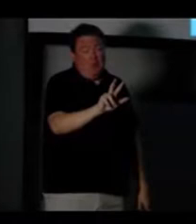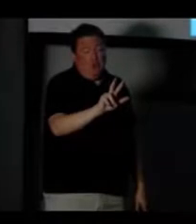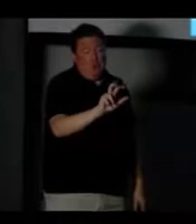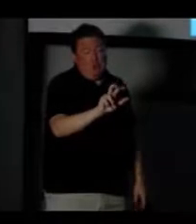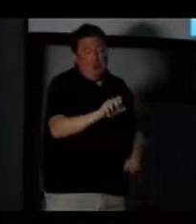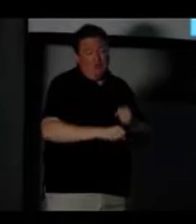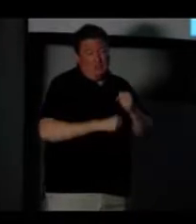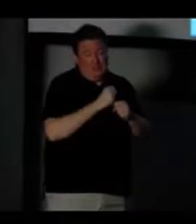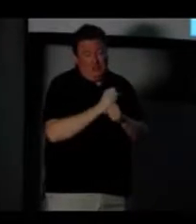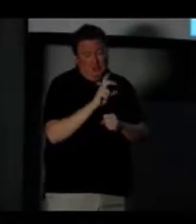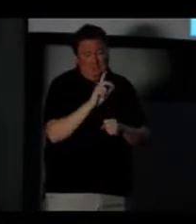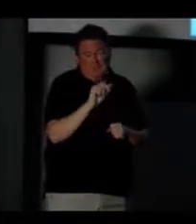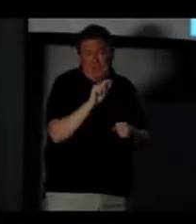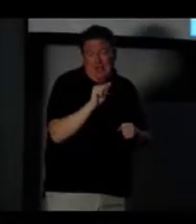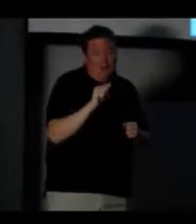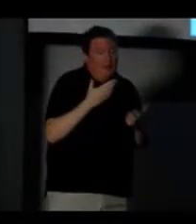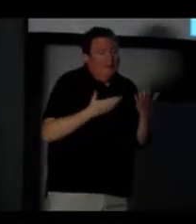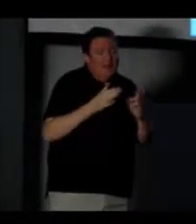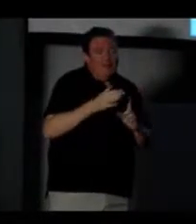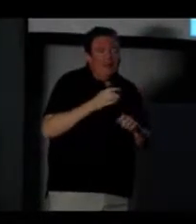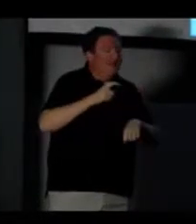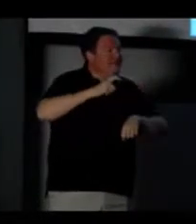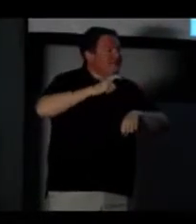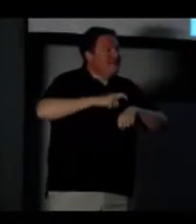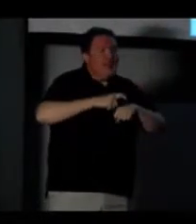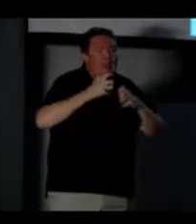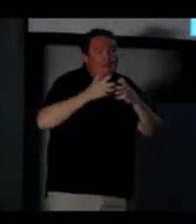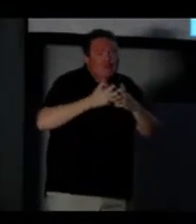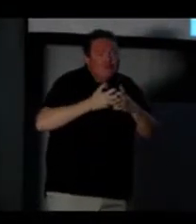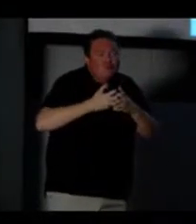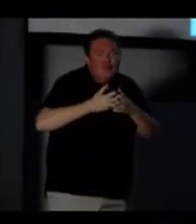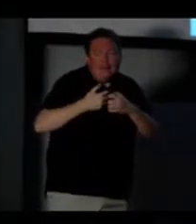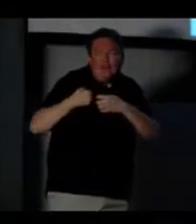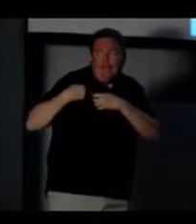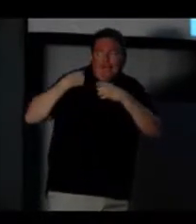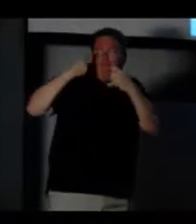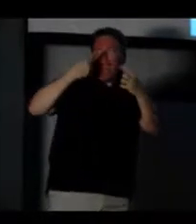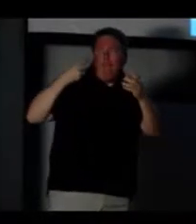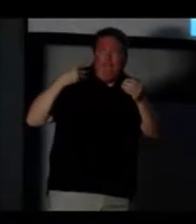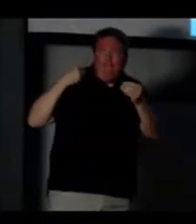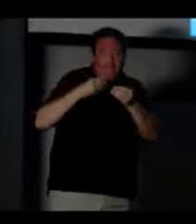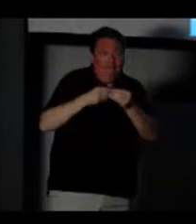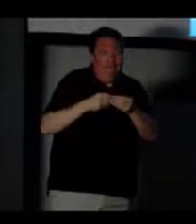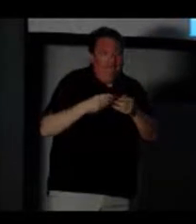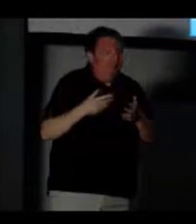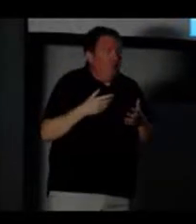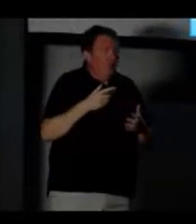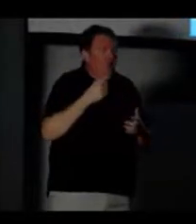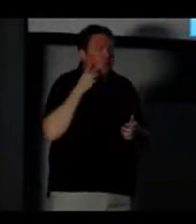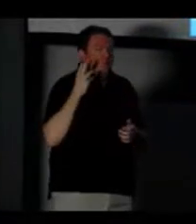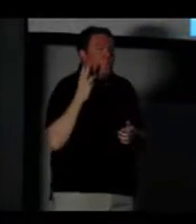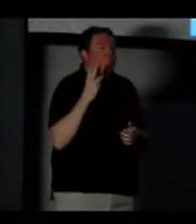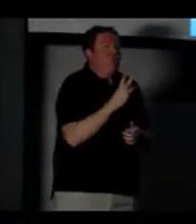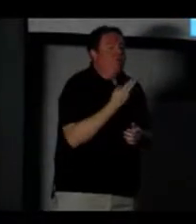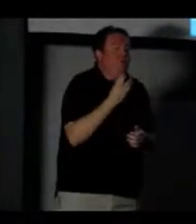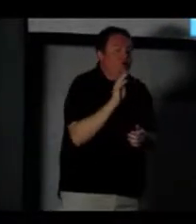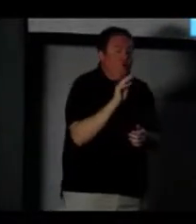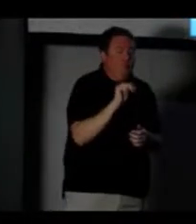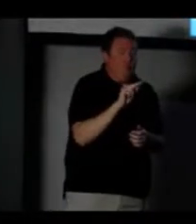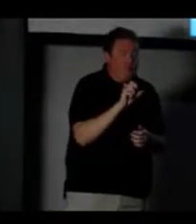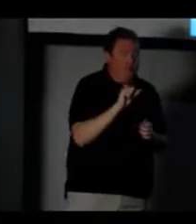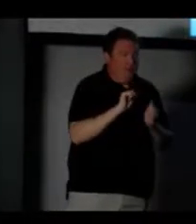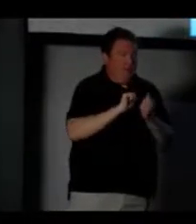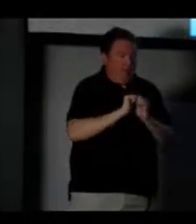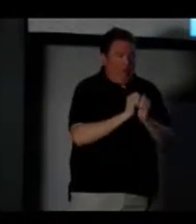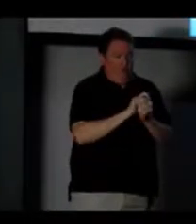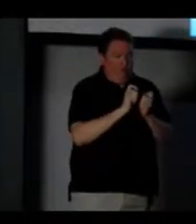machine to explore the Anthropocene, the period that humans have been changing, Western humans have been changing the planet. So